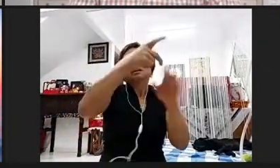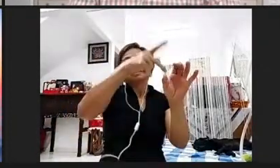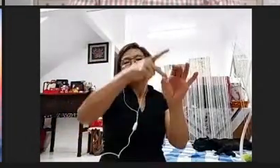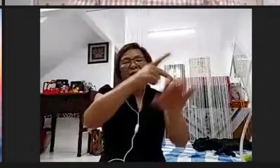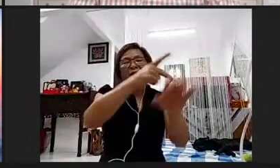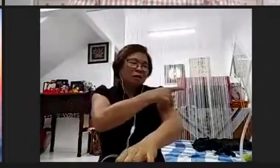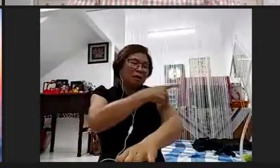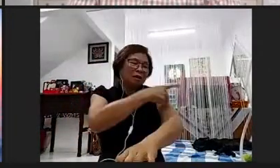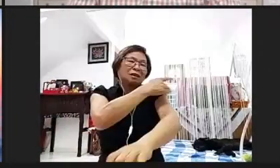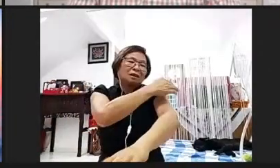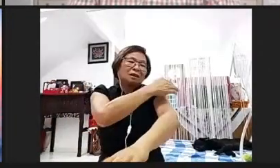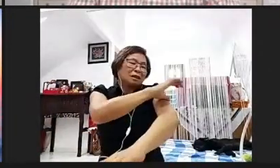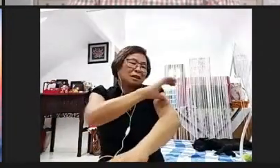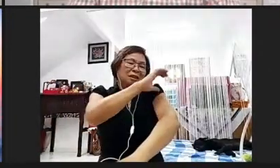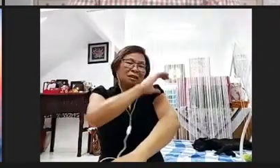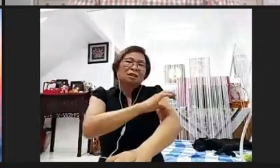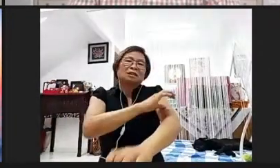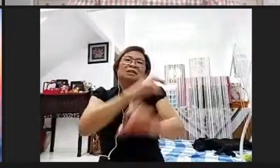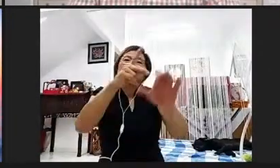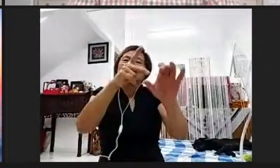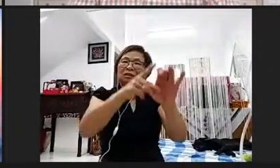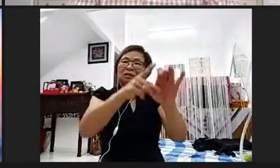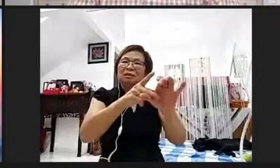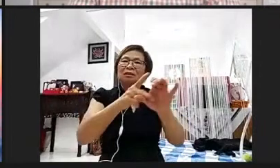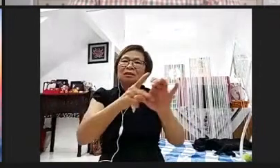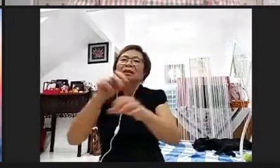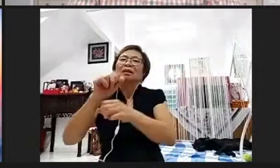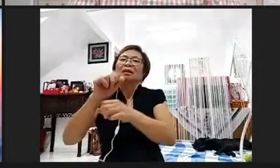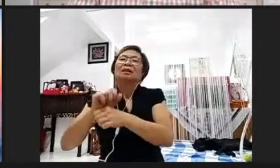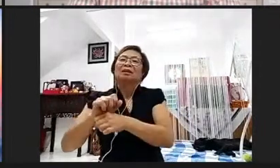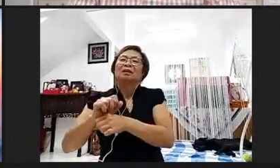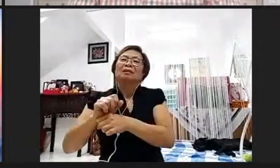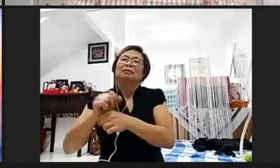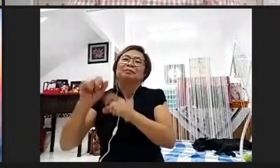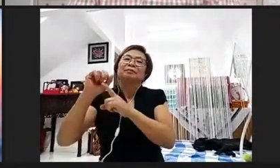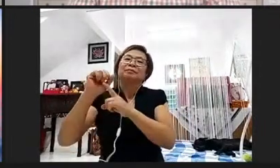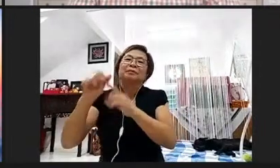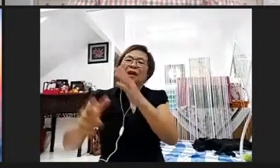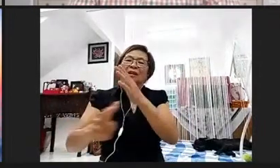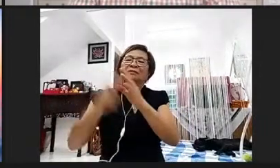Psychology and Employee Assistance Professional Association.